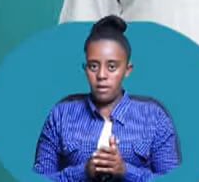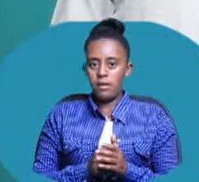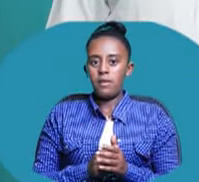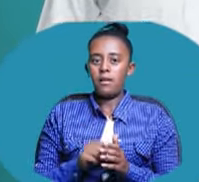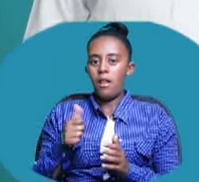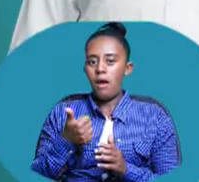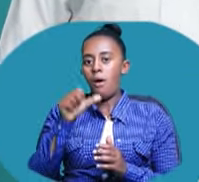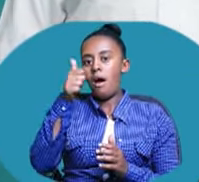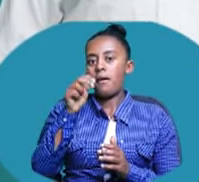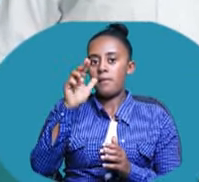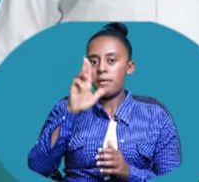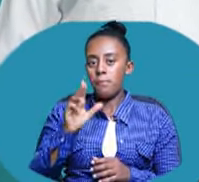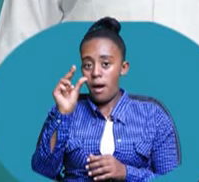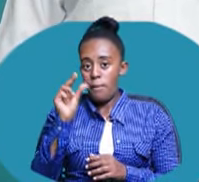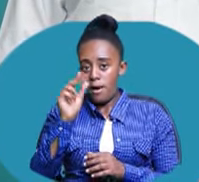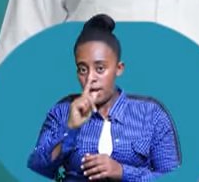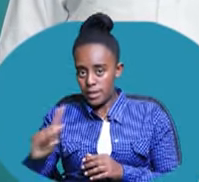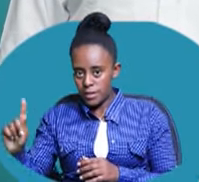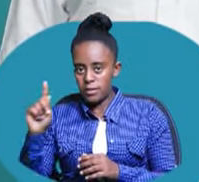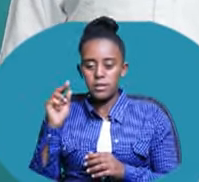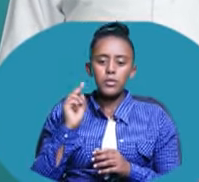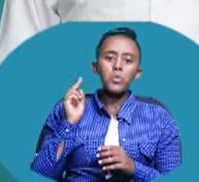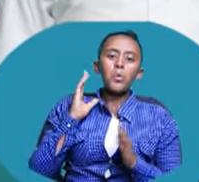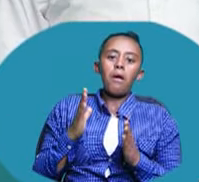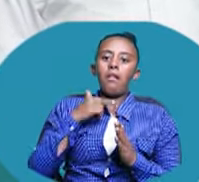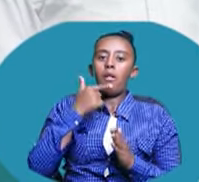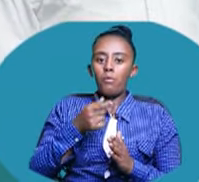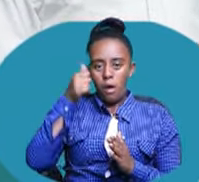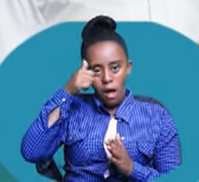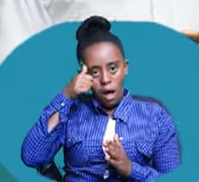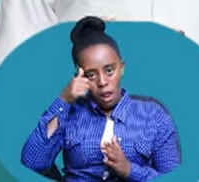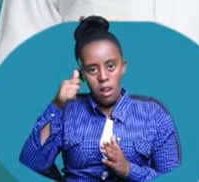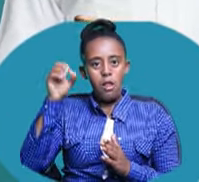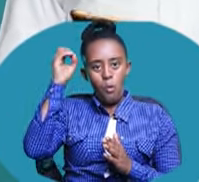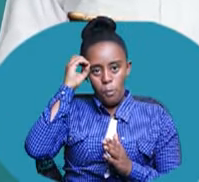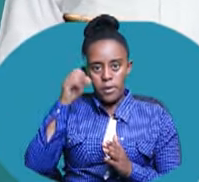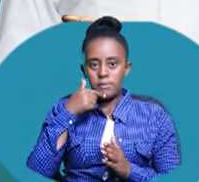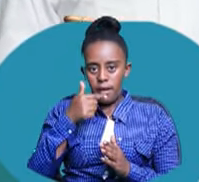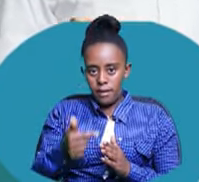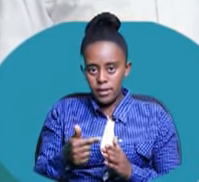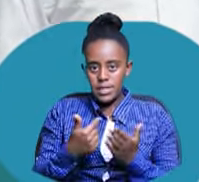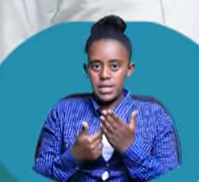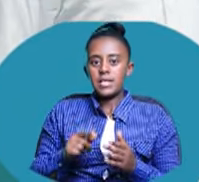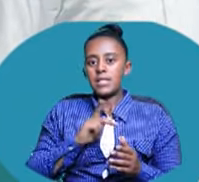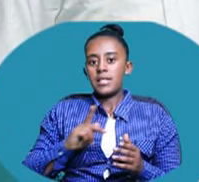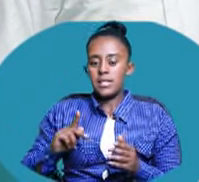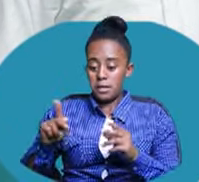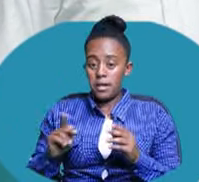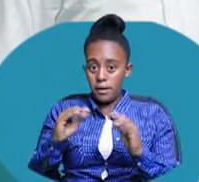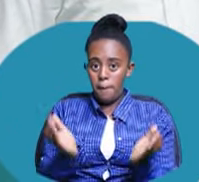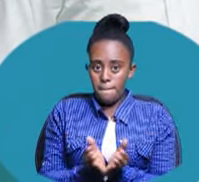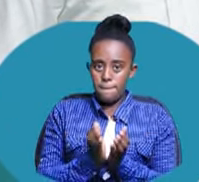Arbabani. According to Arab historian Al-Umar says that this kingdom was existed on